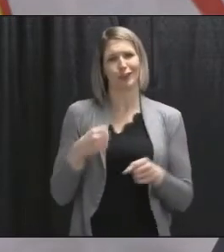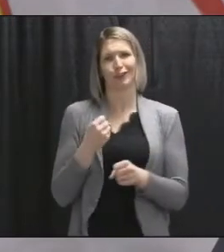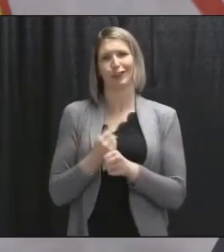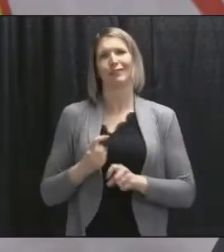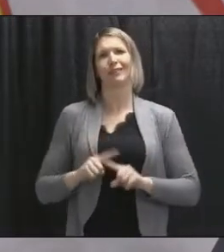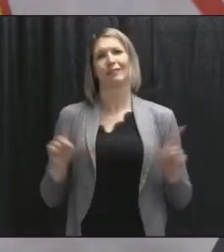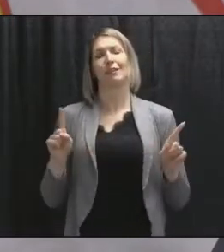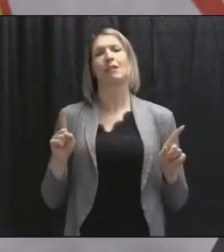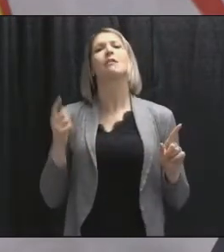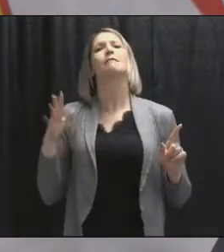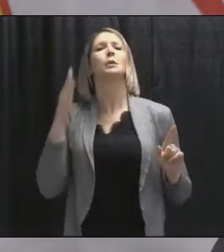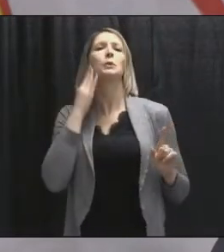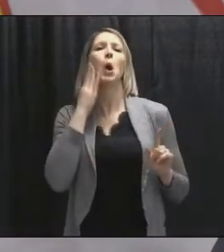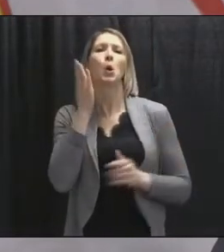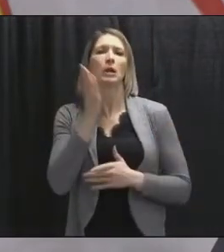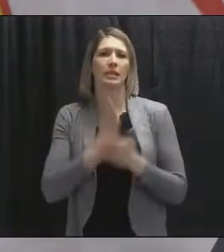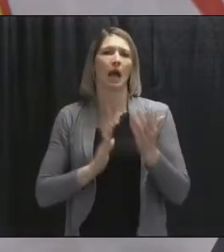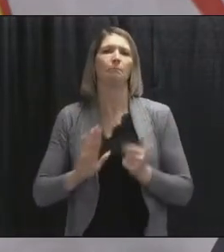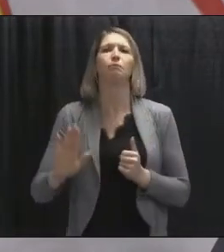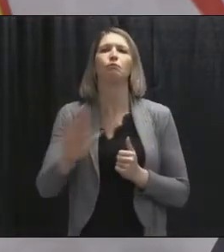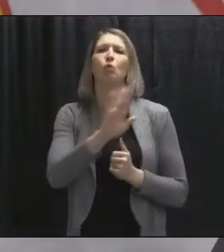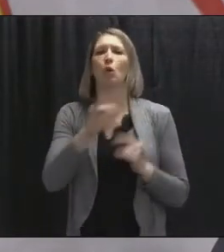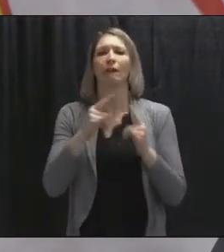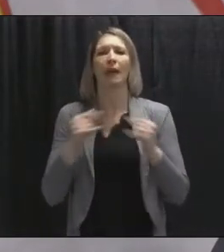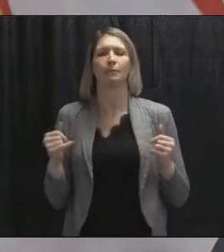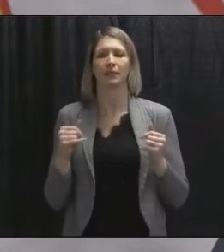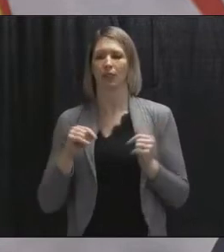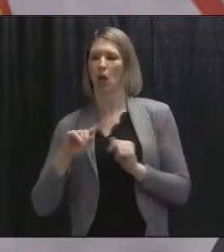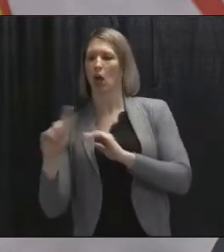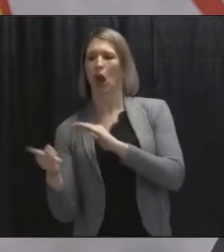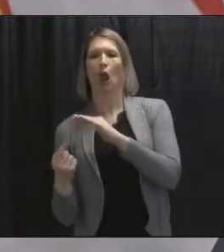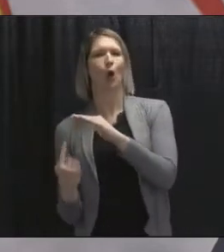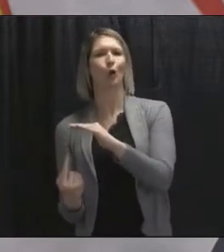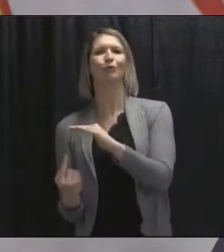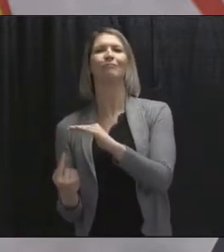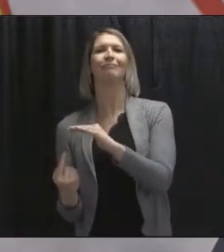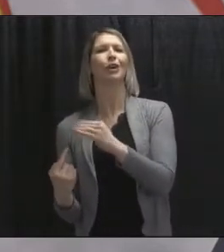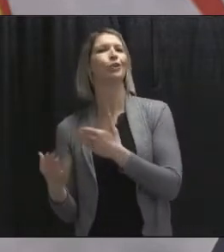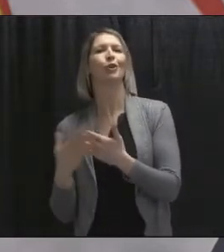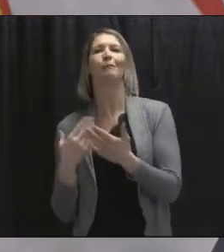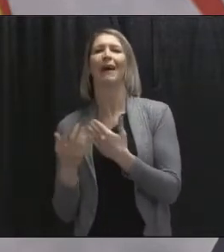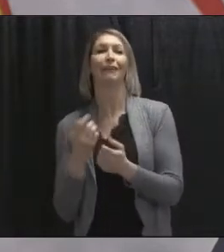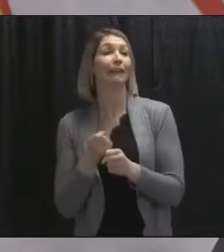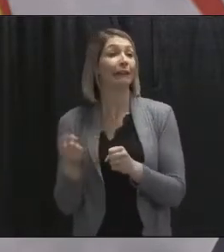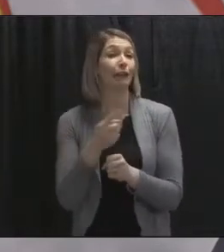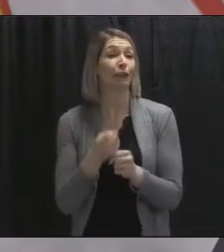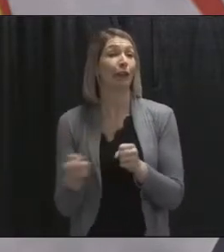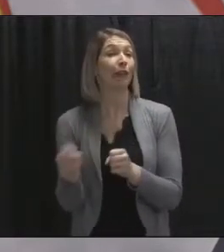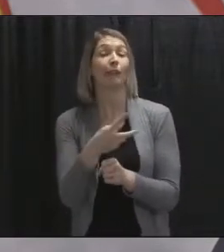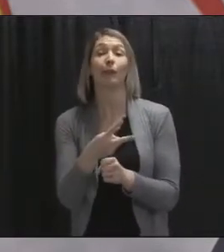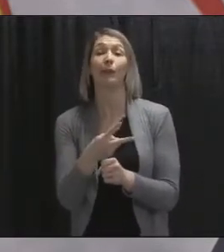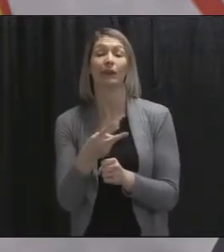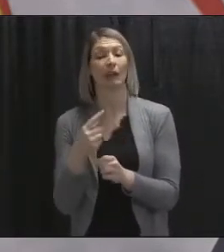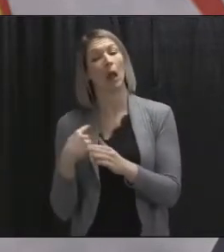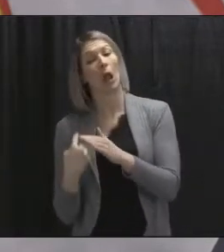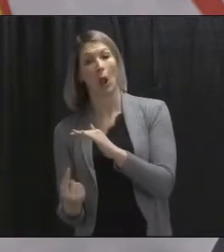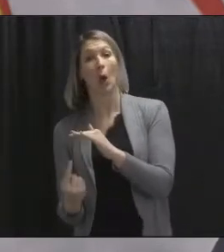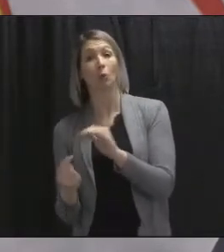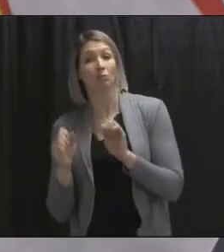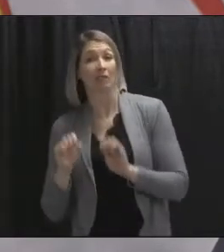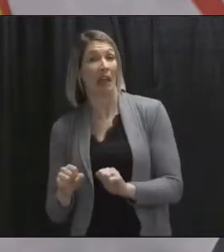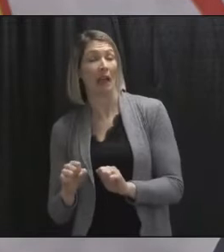of solitude. What we have to remember is that it doesn't matter where you are, you have to practice the